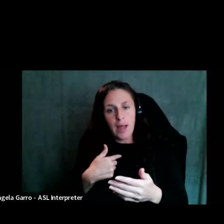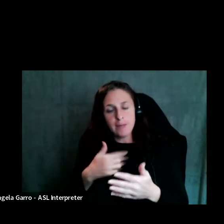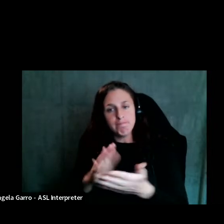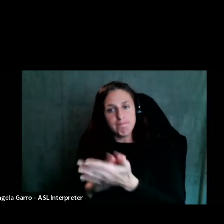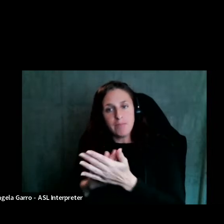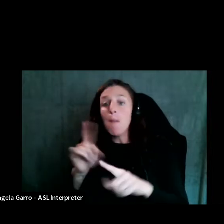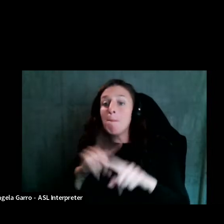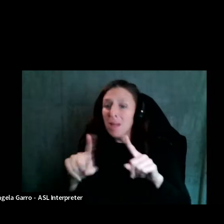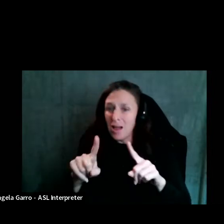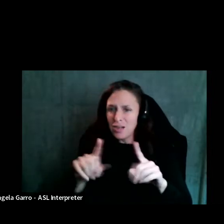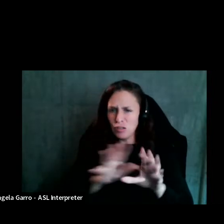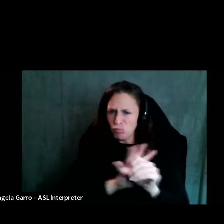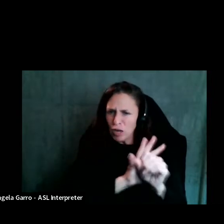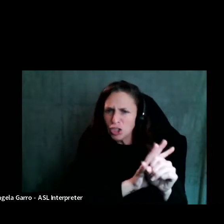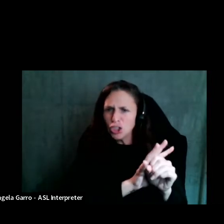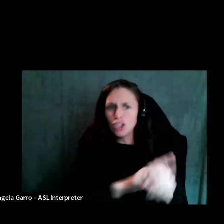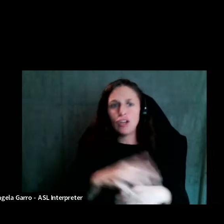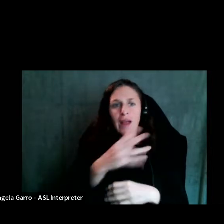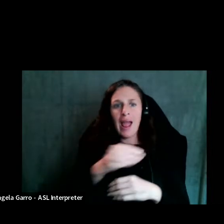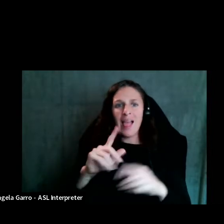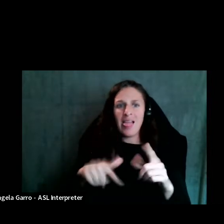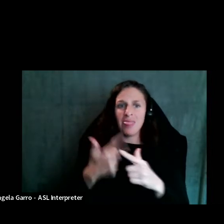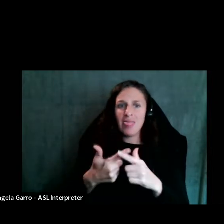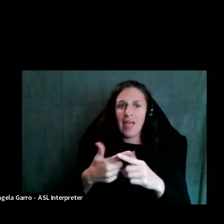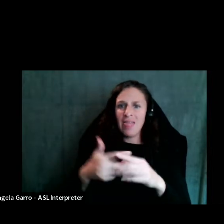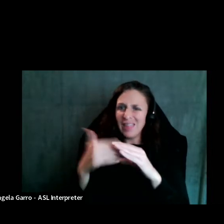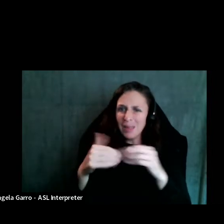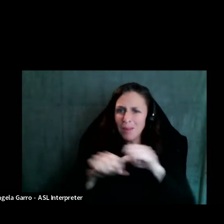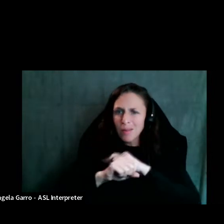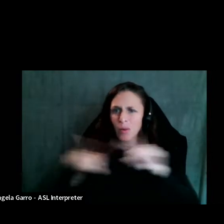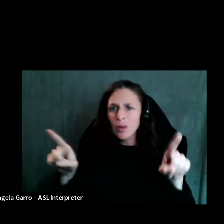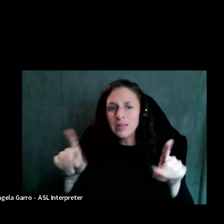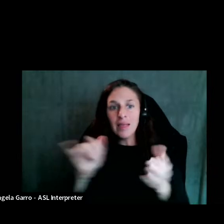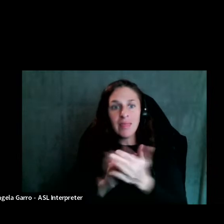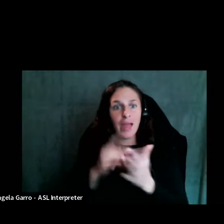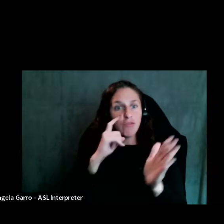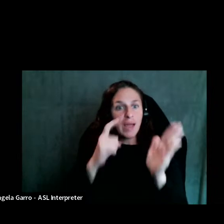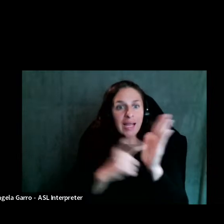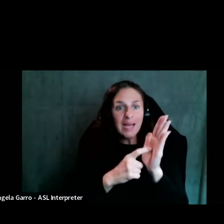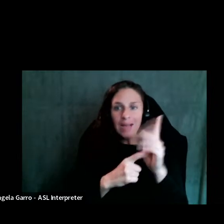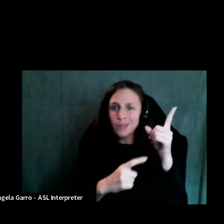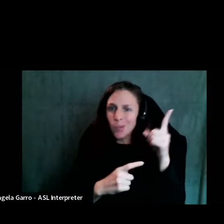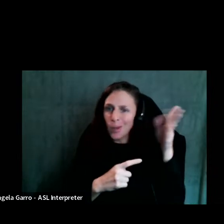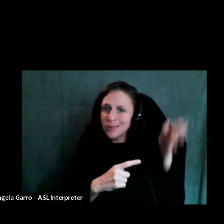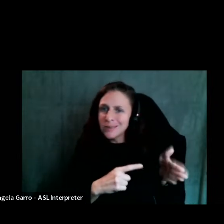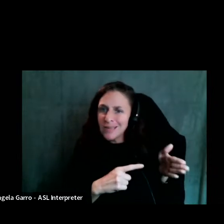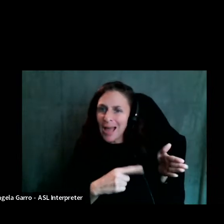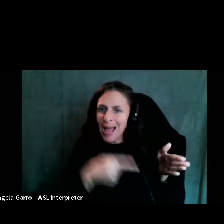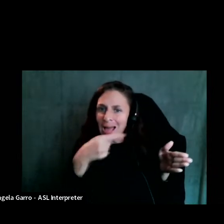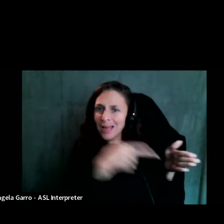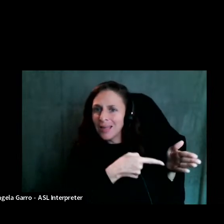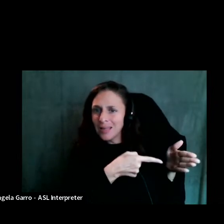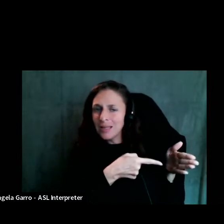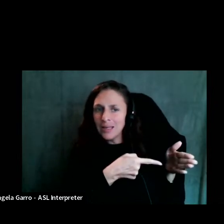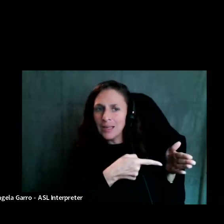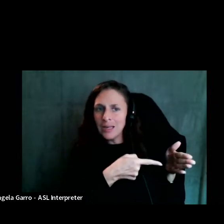on, and there's the email that goes out that recognizes the one side of